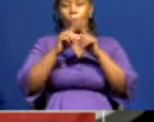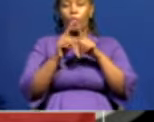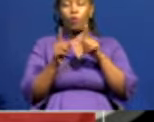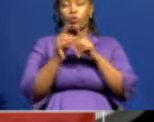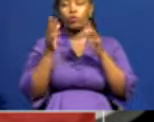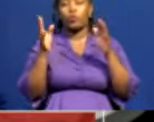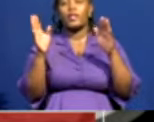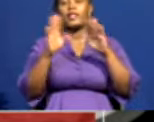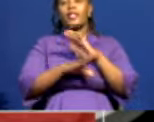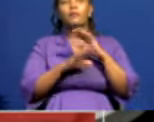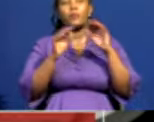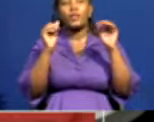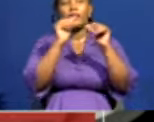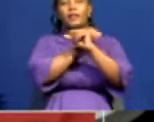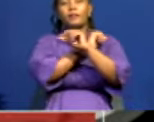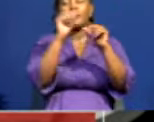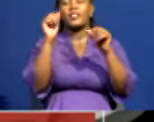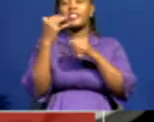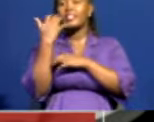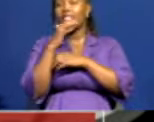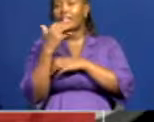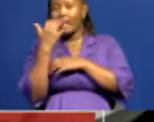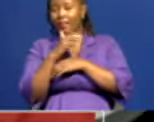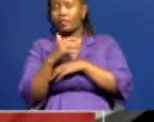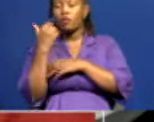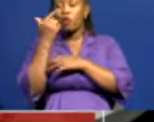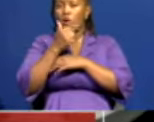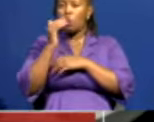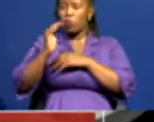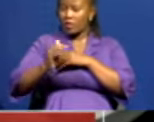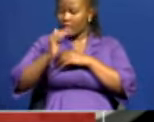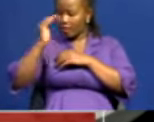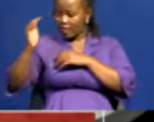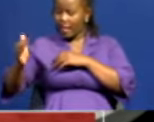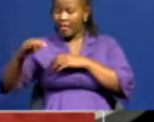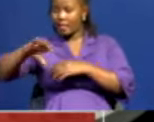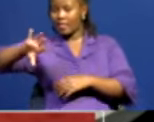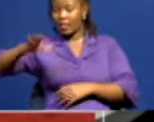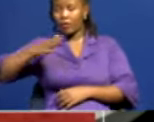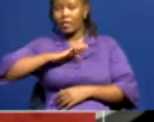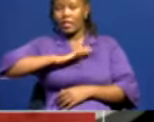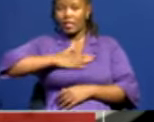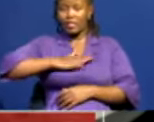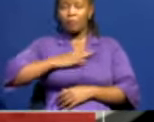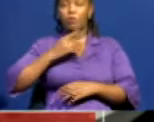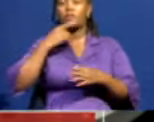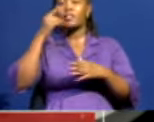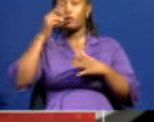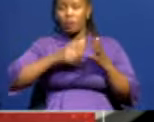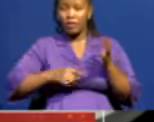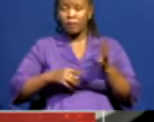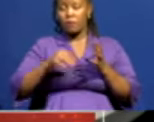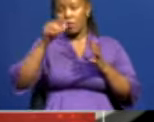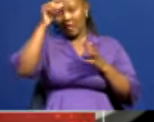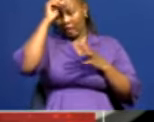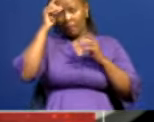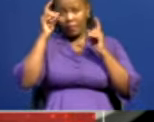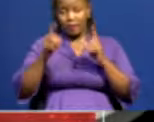President Rigathi Gachagua, who was in the next county, said the government will hold the national government